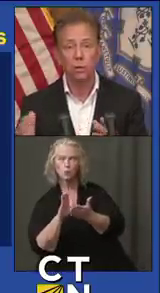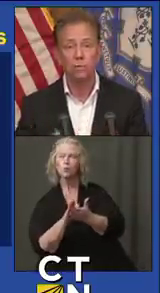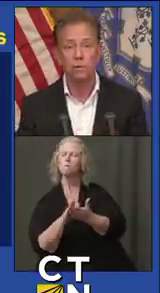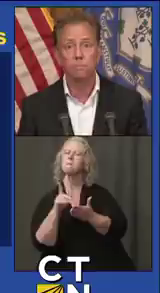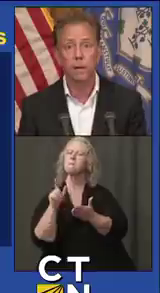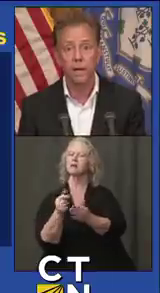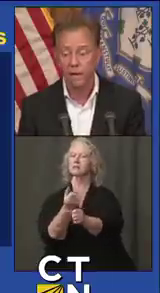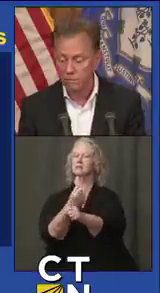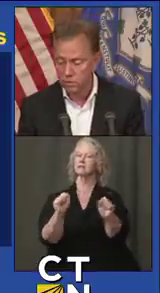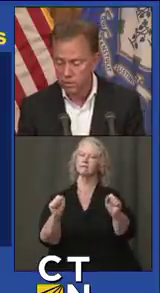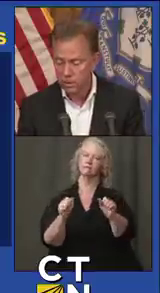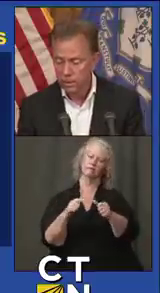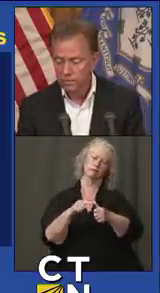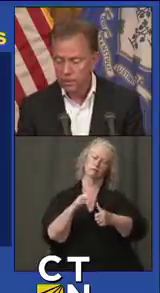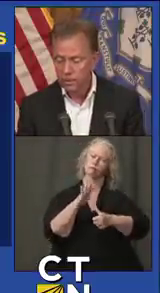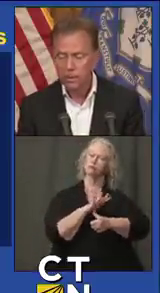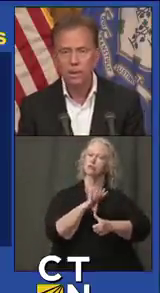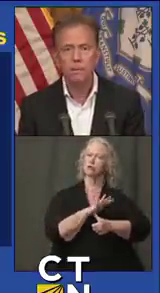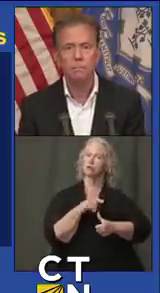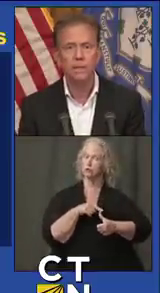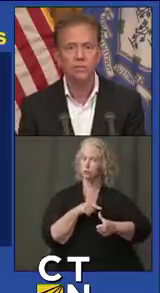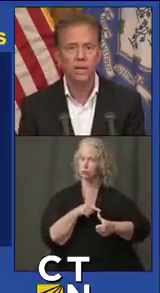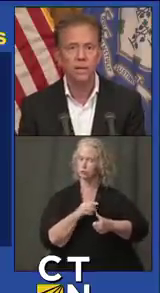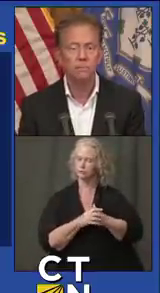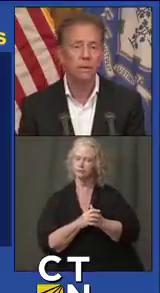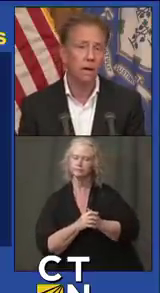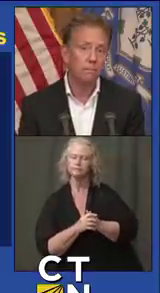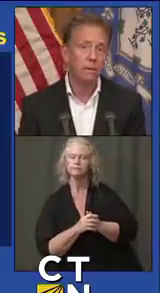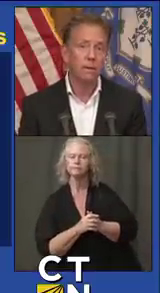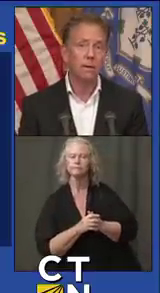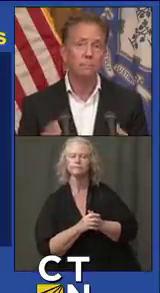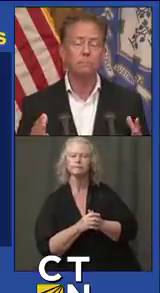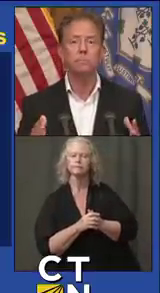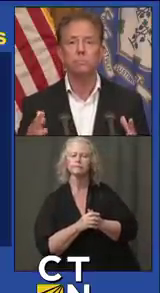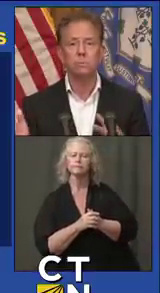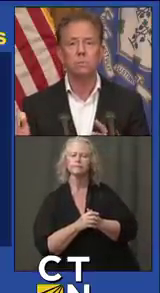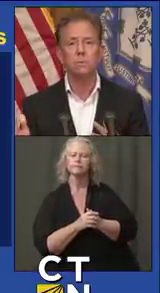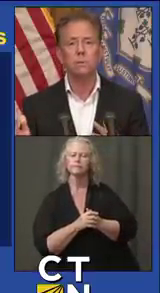provided COVID behaves. My second